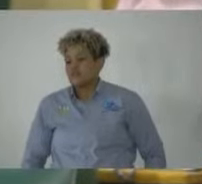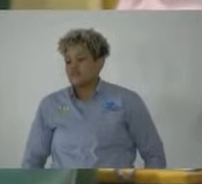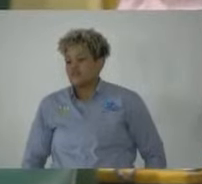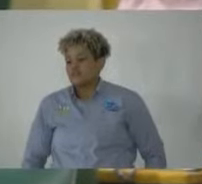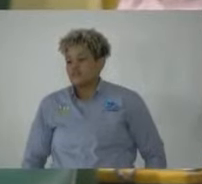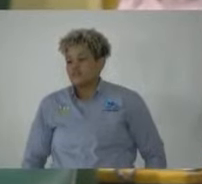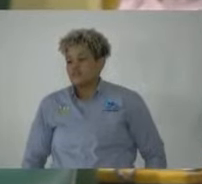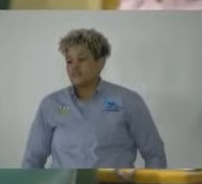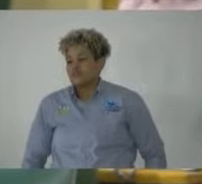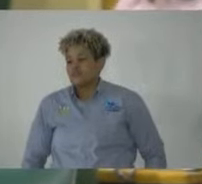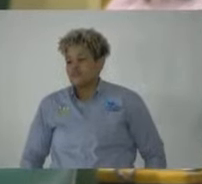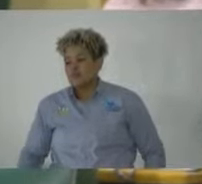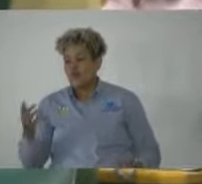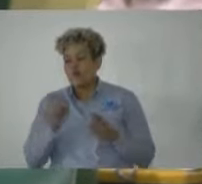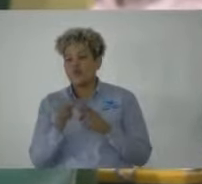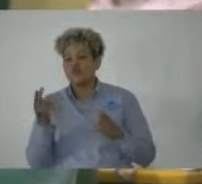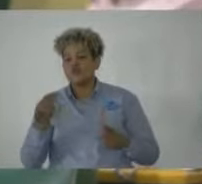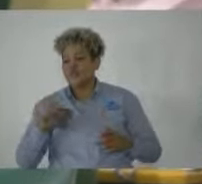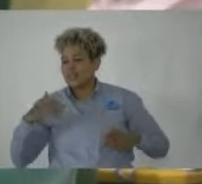You know your speech.